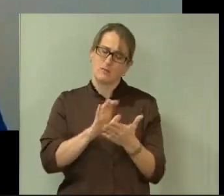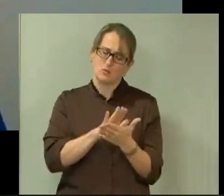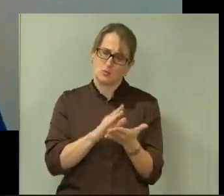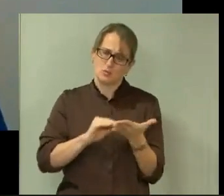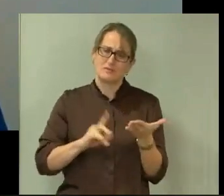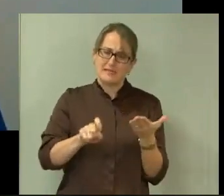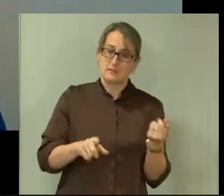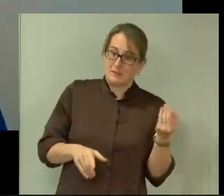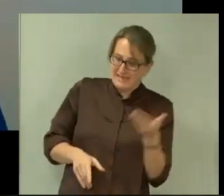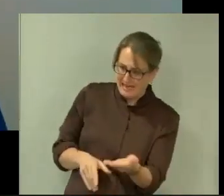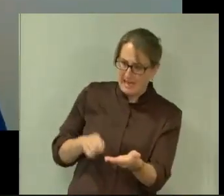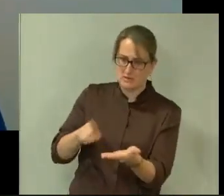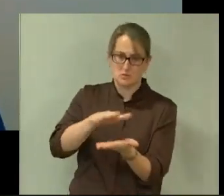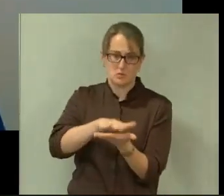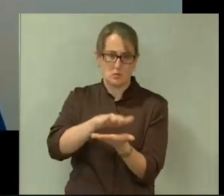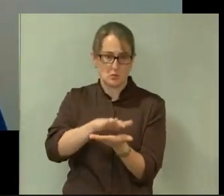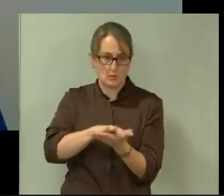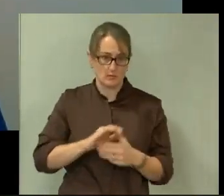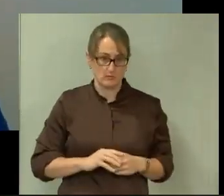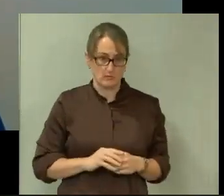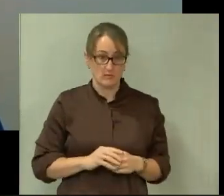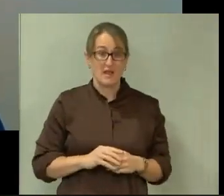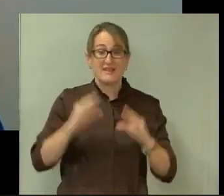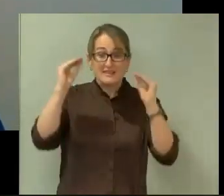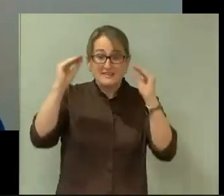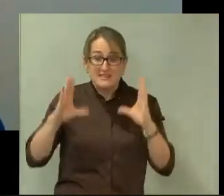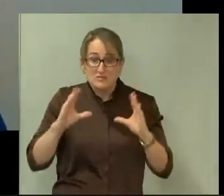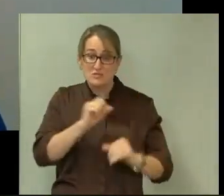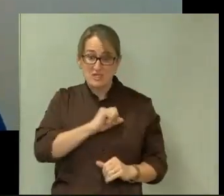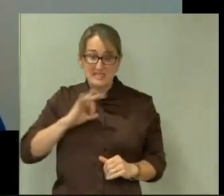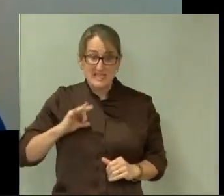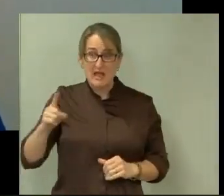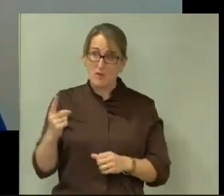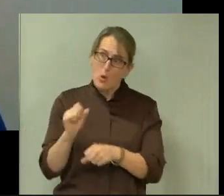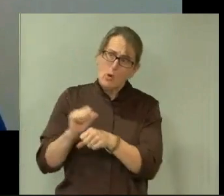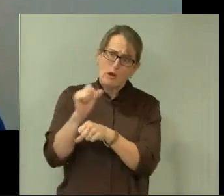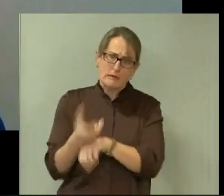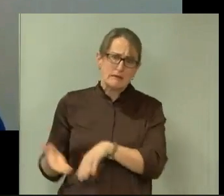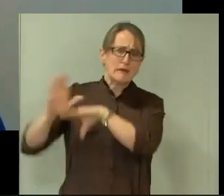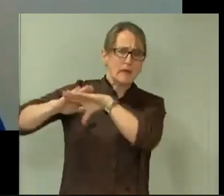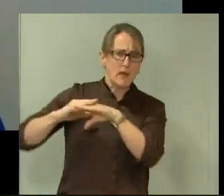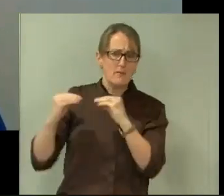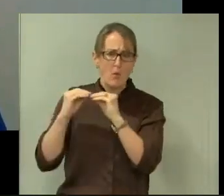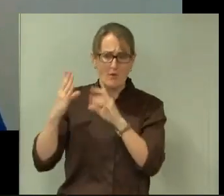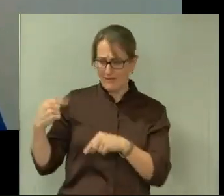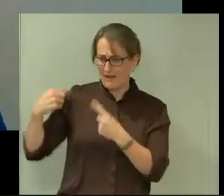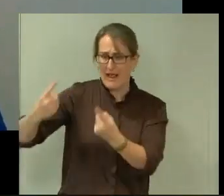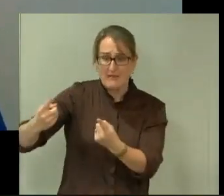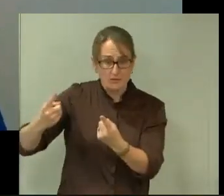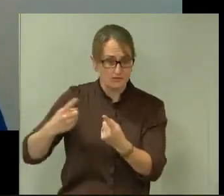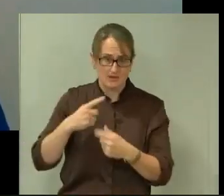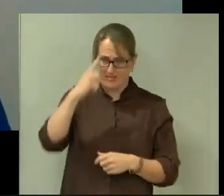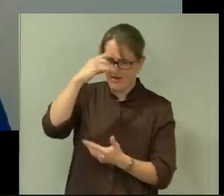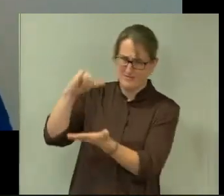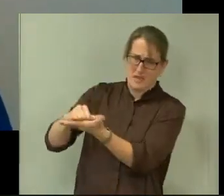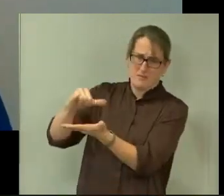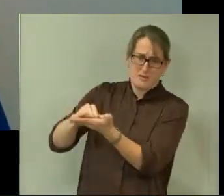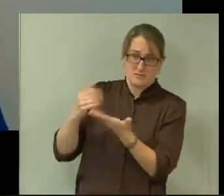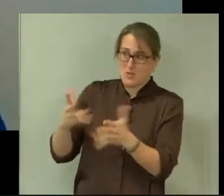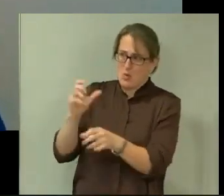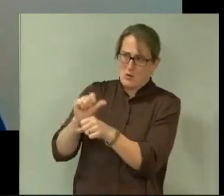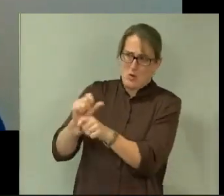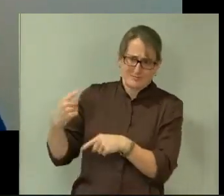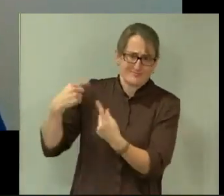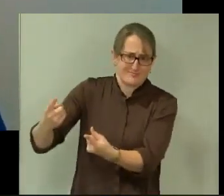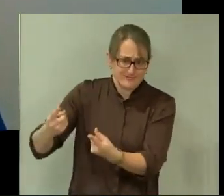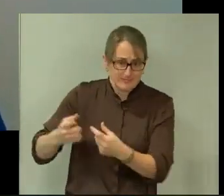teachers and staff are working harder than ever, and we didn't think that was possible, to make sure students are getting what they need. But the truth of the